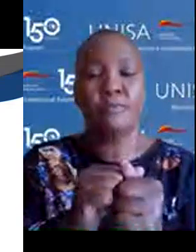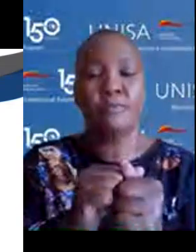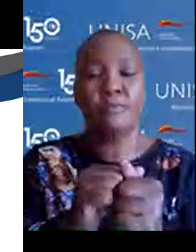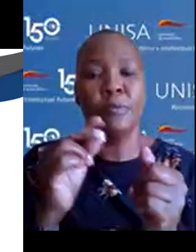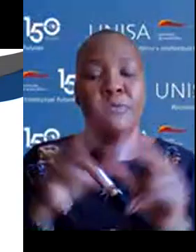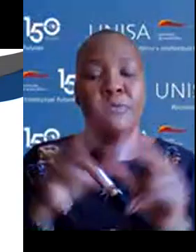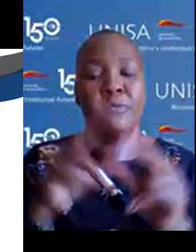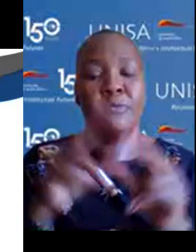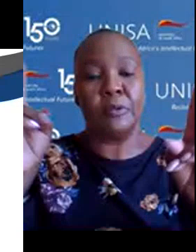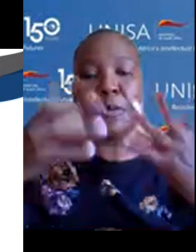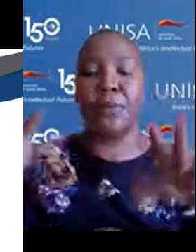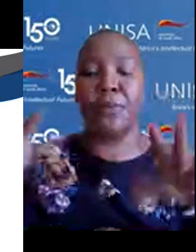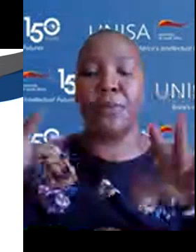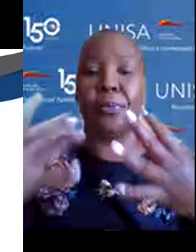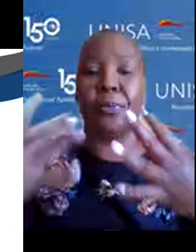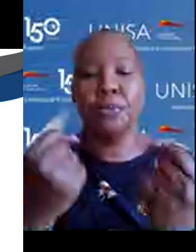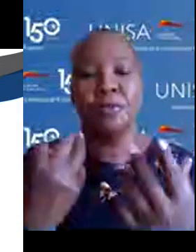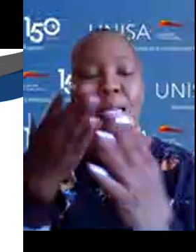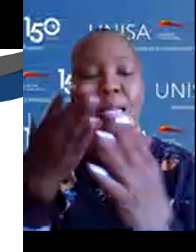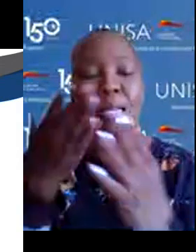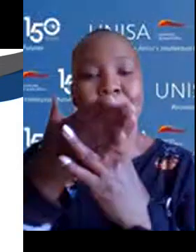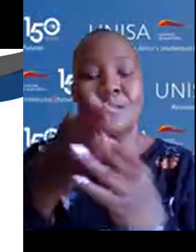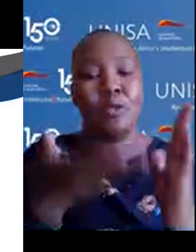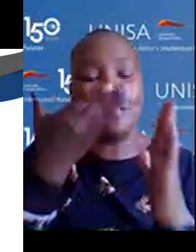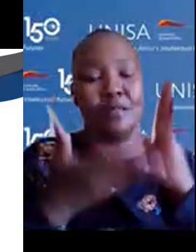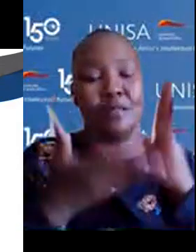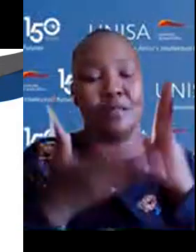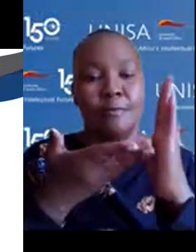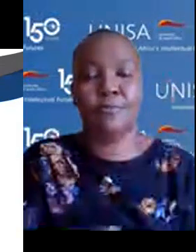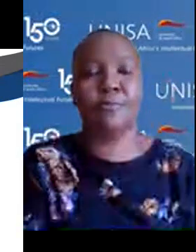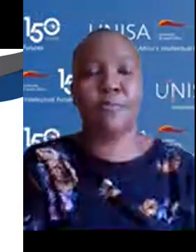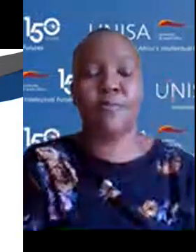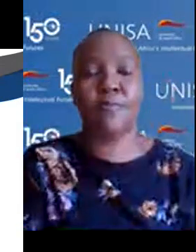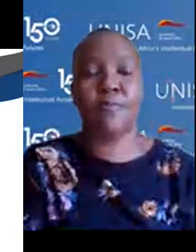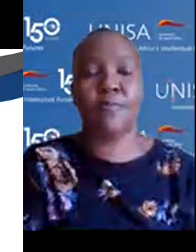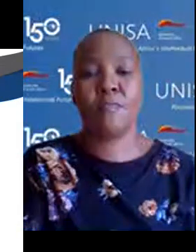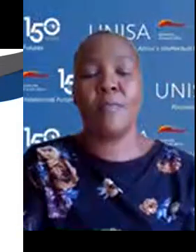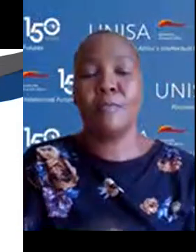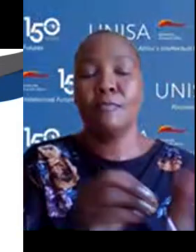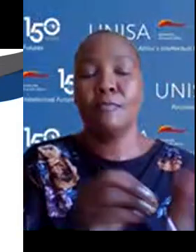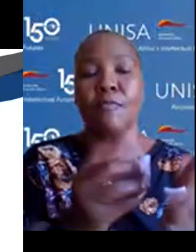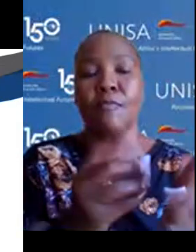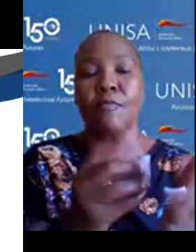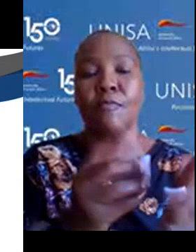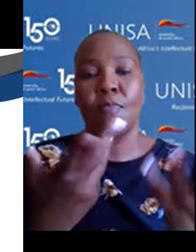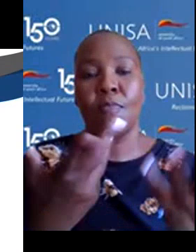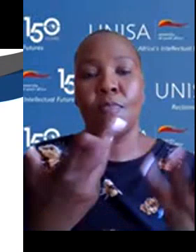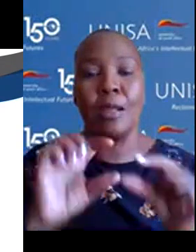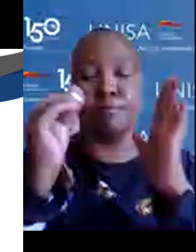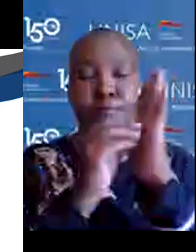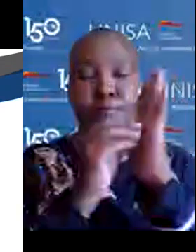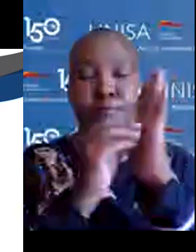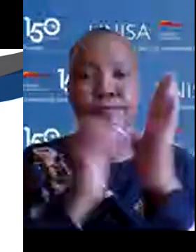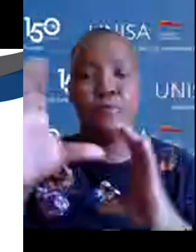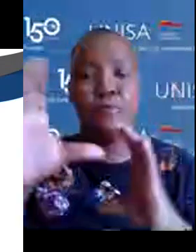very important that you do have access to this site. So I'll put the link in the chat.